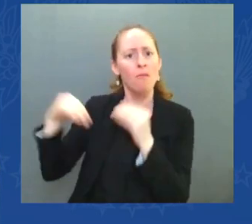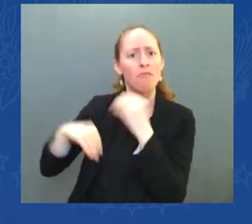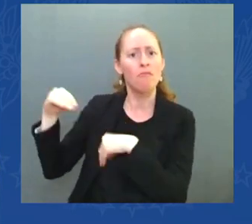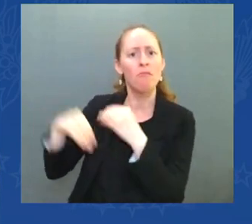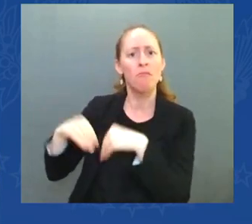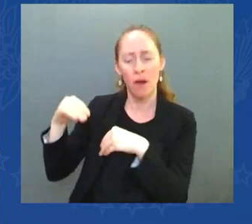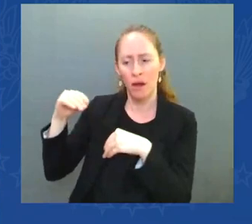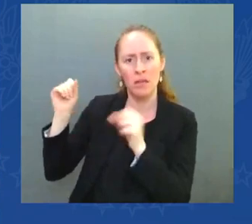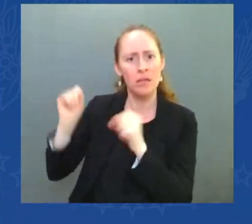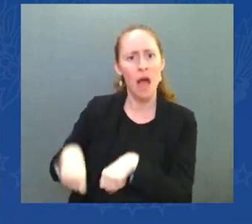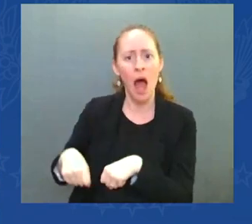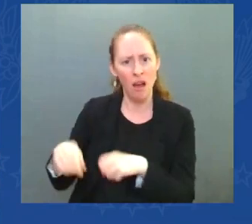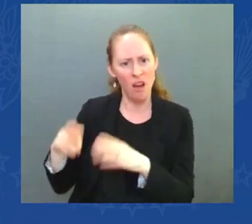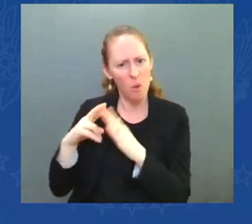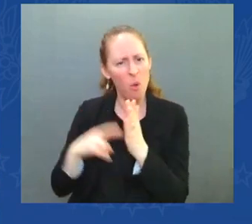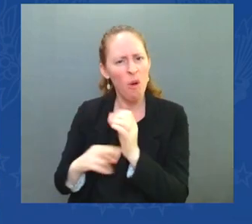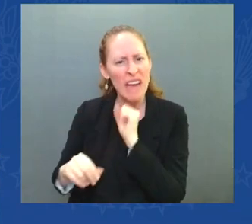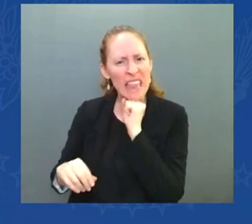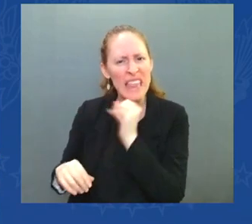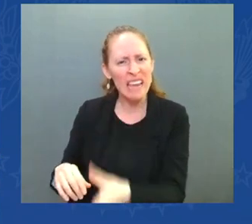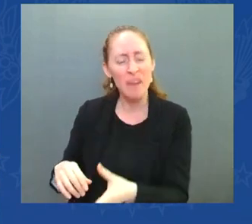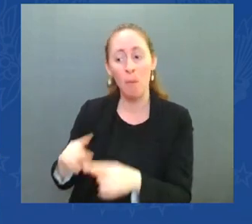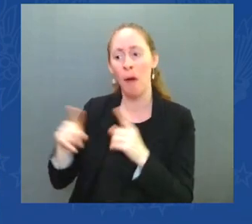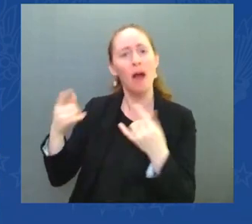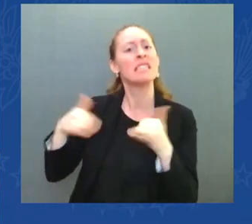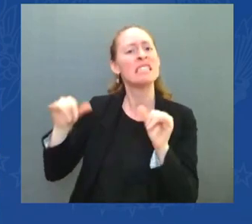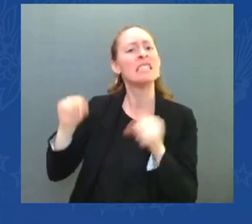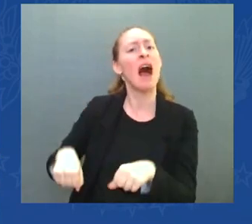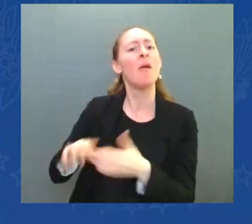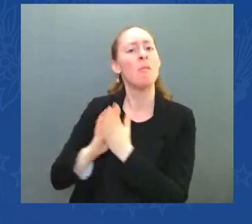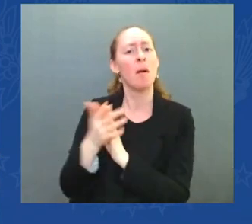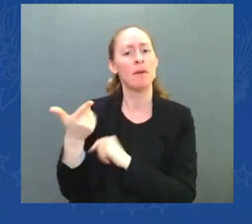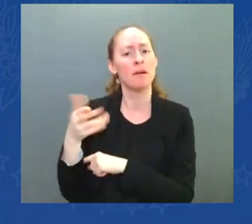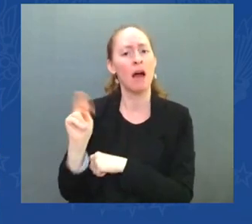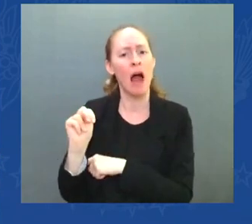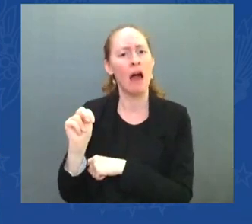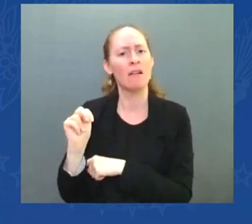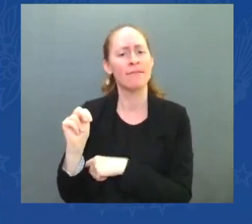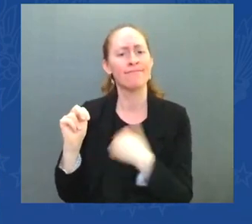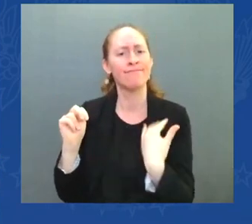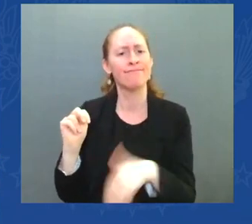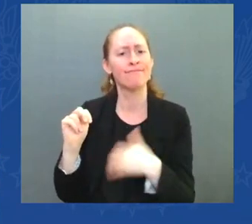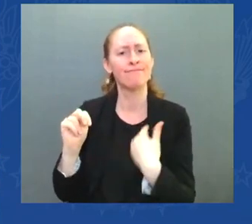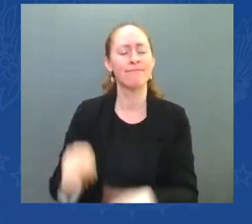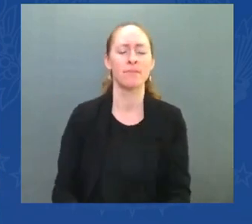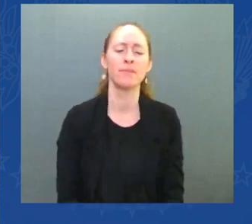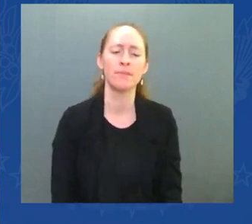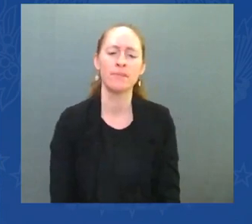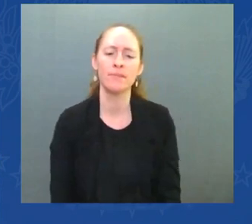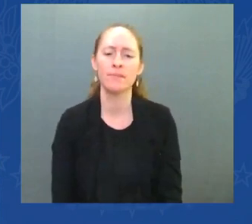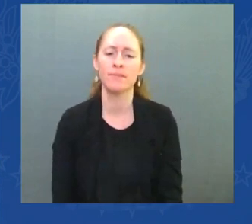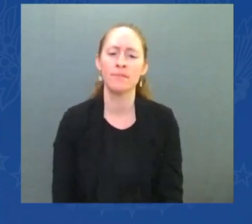I've also learned that as a student, I don't just have to worry about Spanish tests, but about my